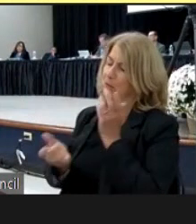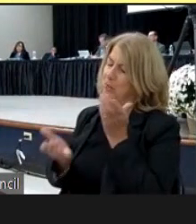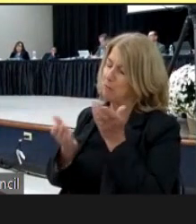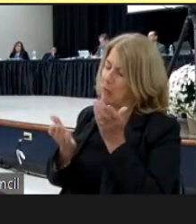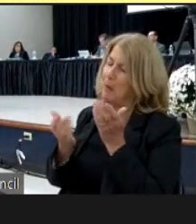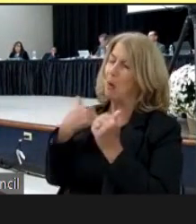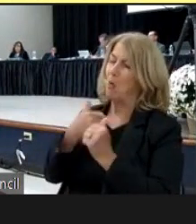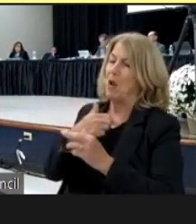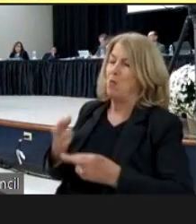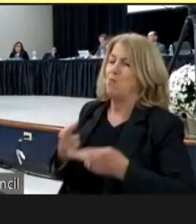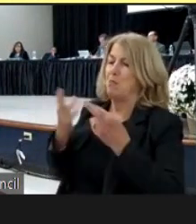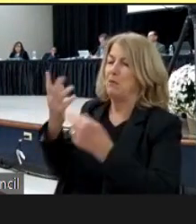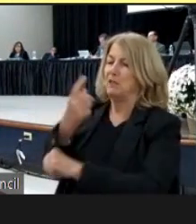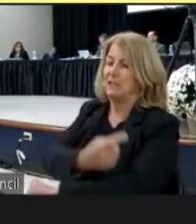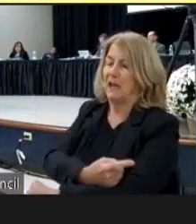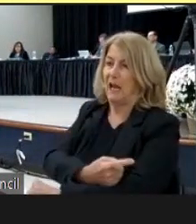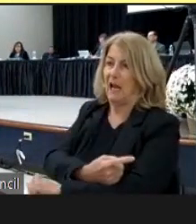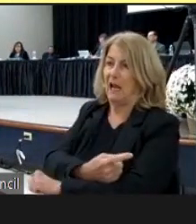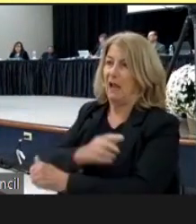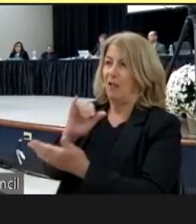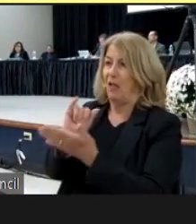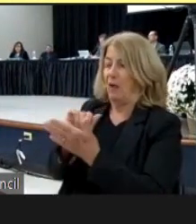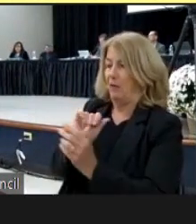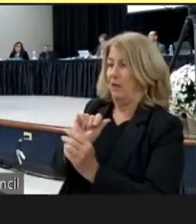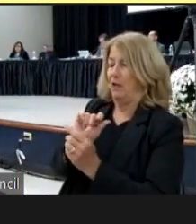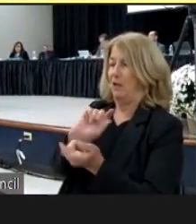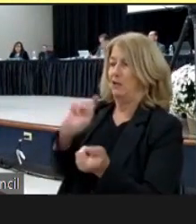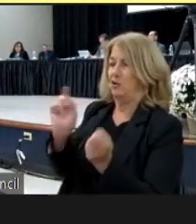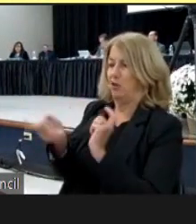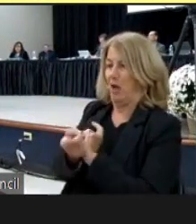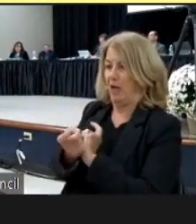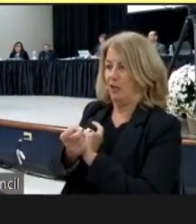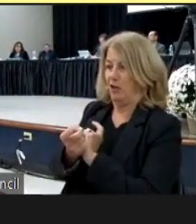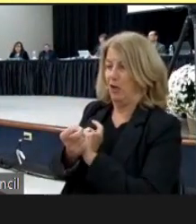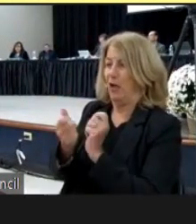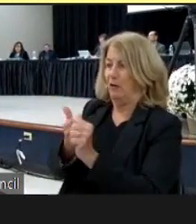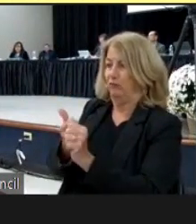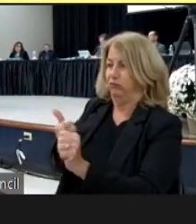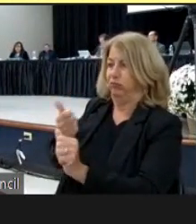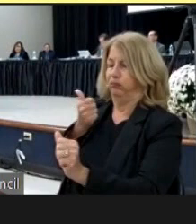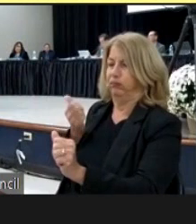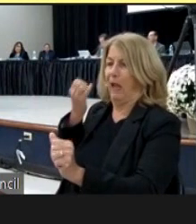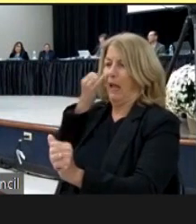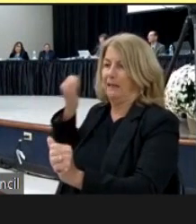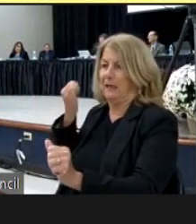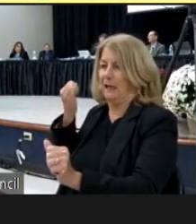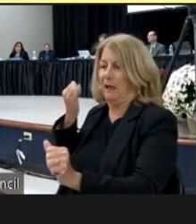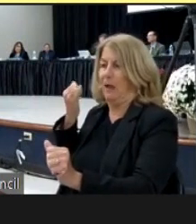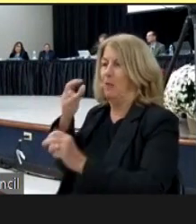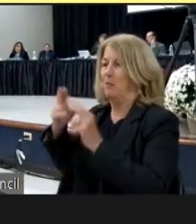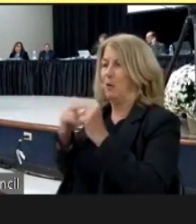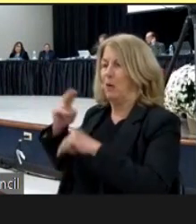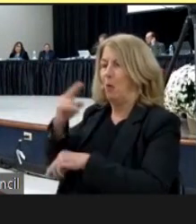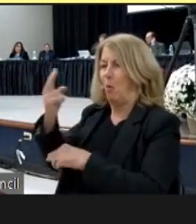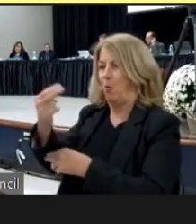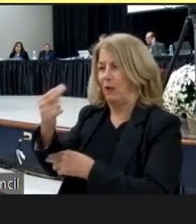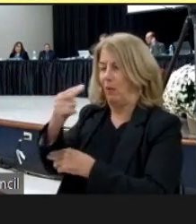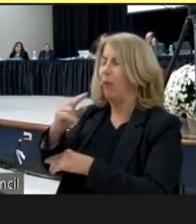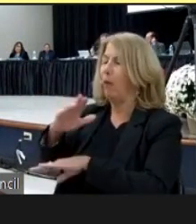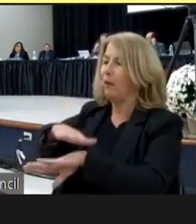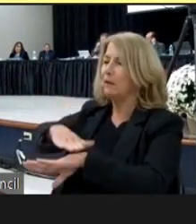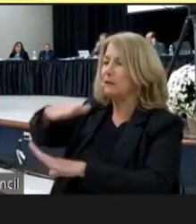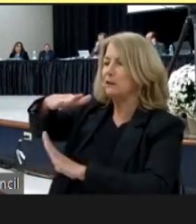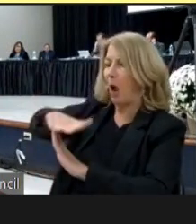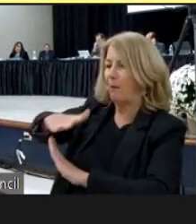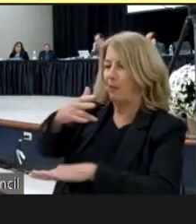are recommending today that we pivot away from the idea of building a hotel atop the garage. What we're recommending